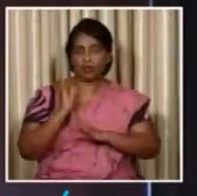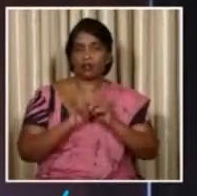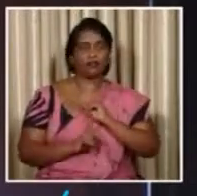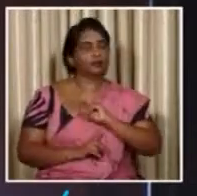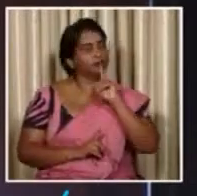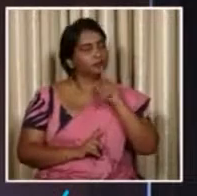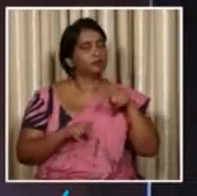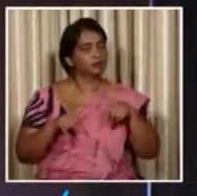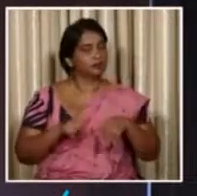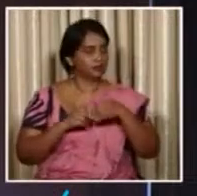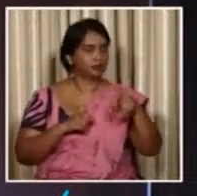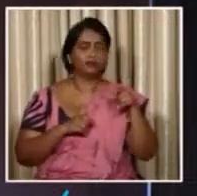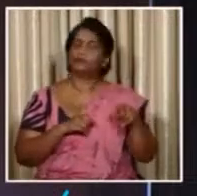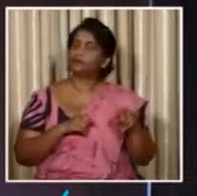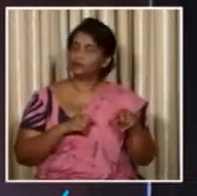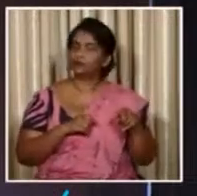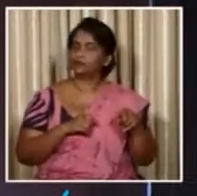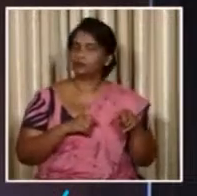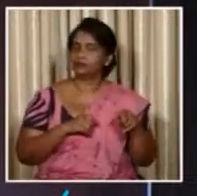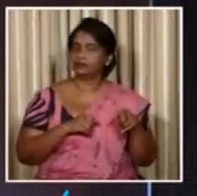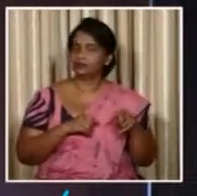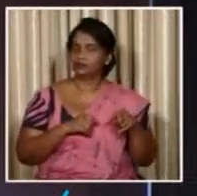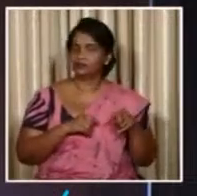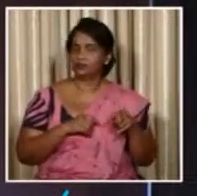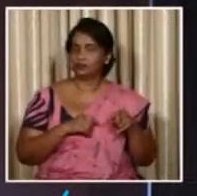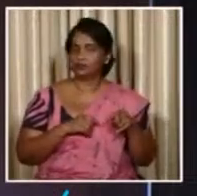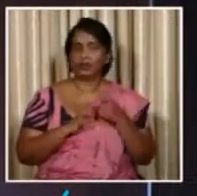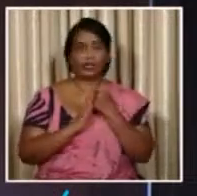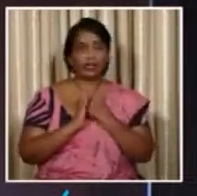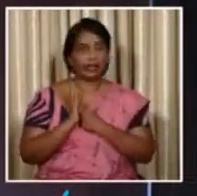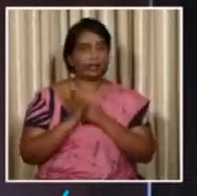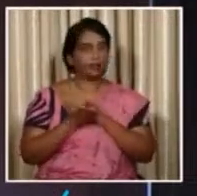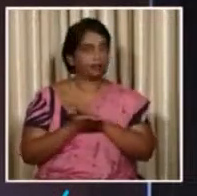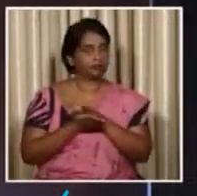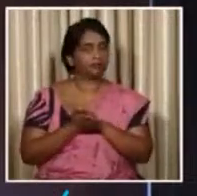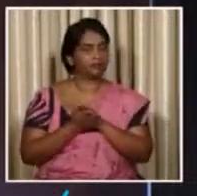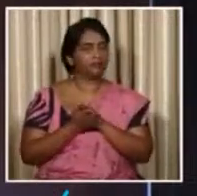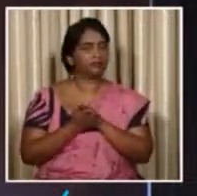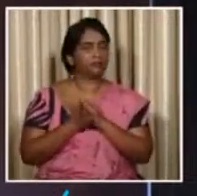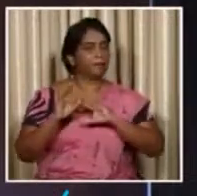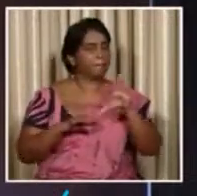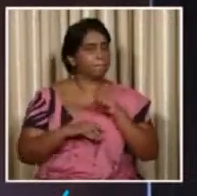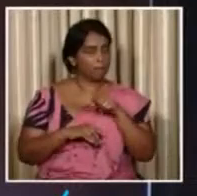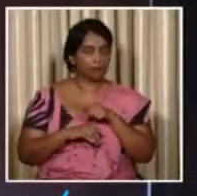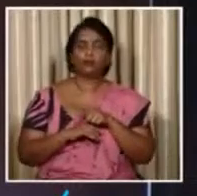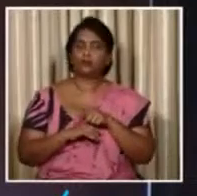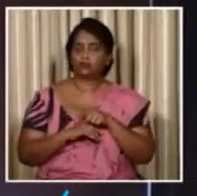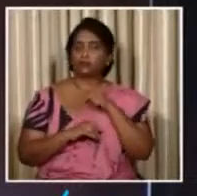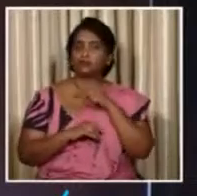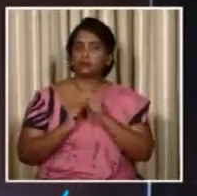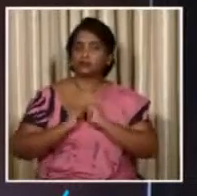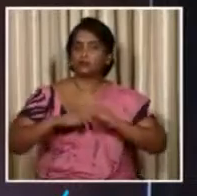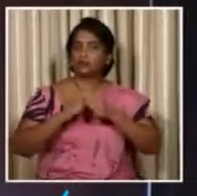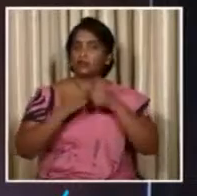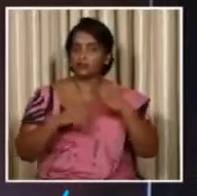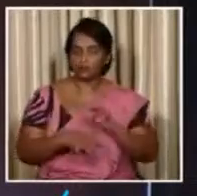an unachievable task in the current state of justice system. Because we are in a hell of a mess today, which has